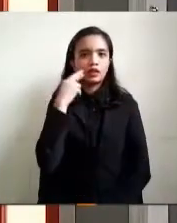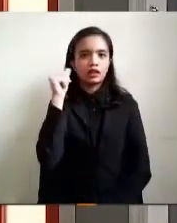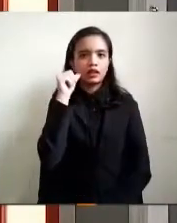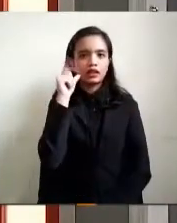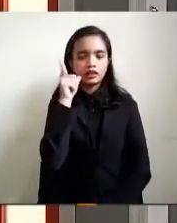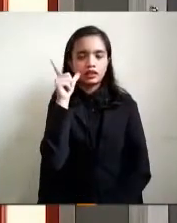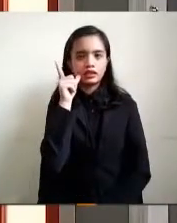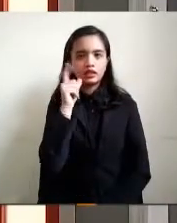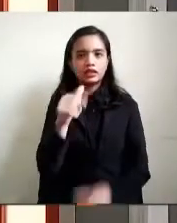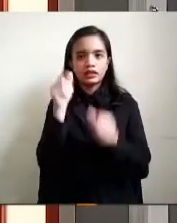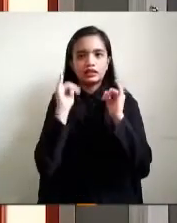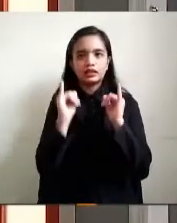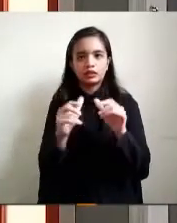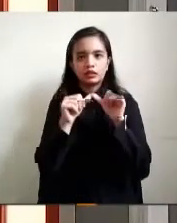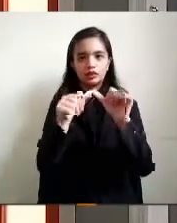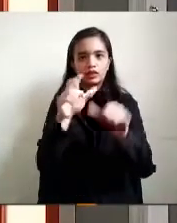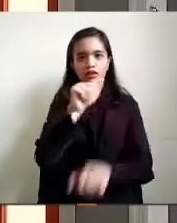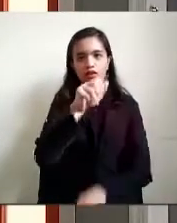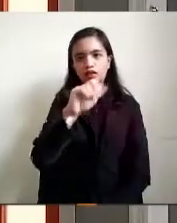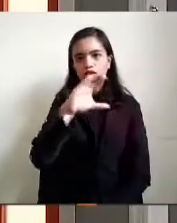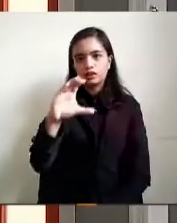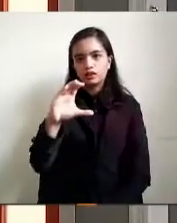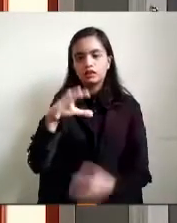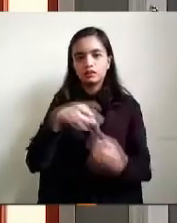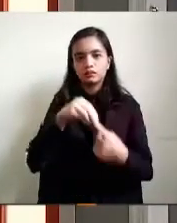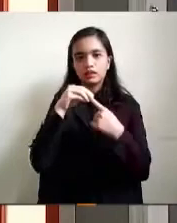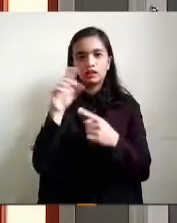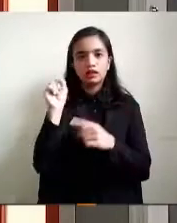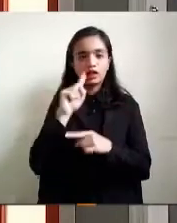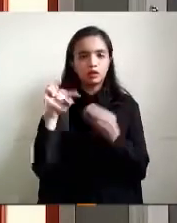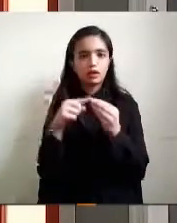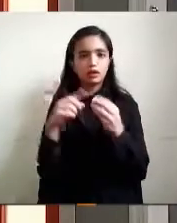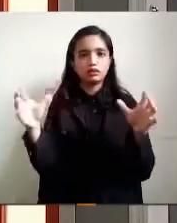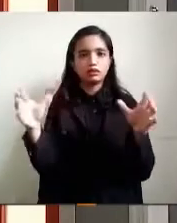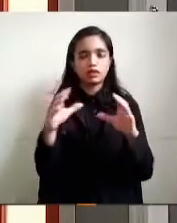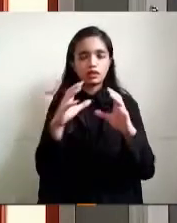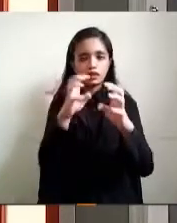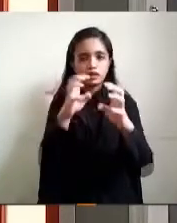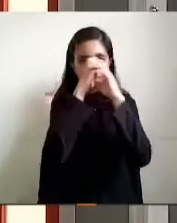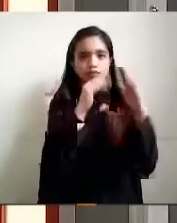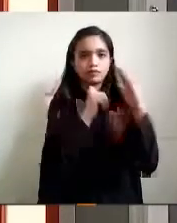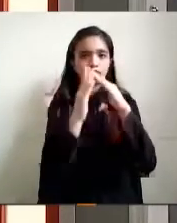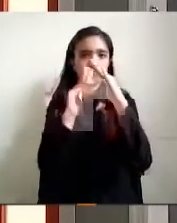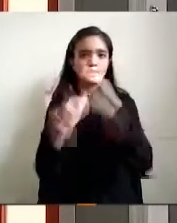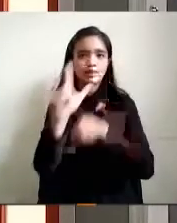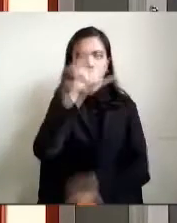it here on ANC for ABS-CBN's special coverage of the enhanced community quarantine in Luzon.